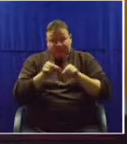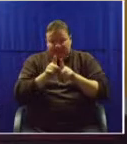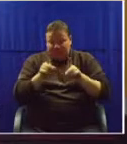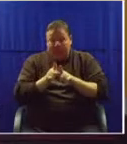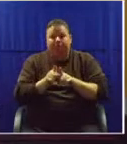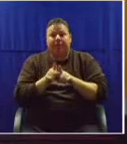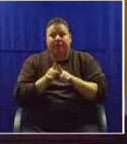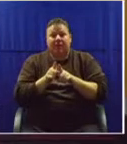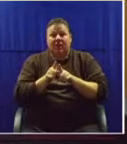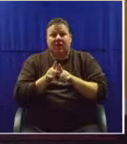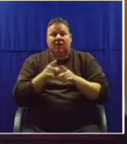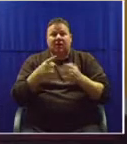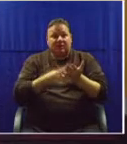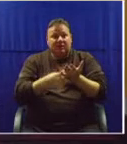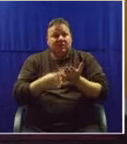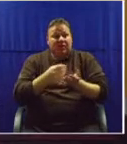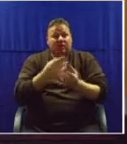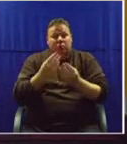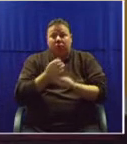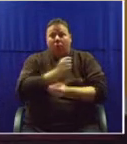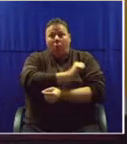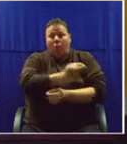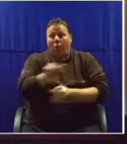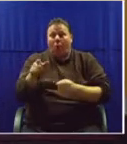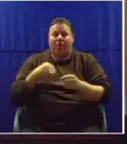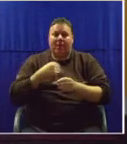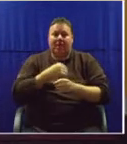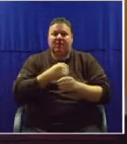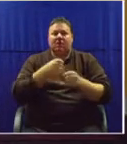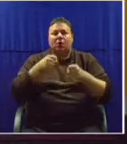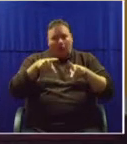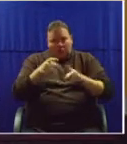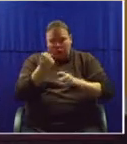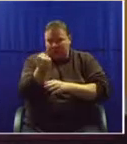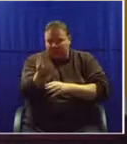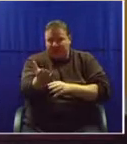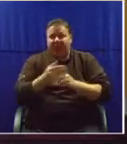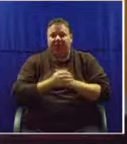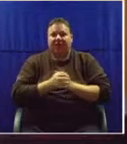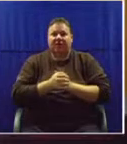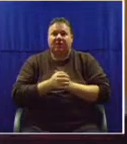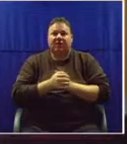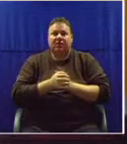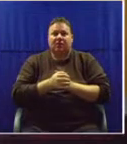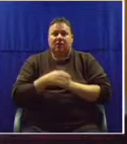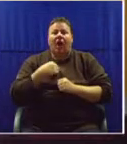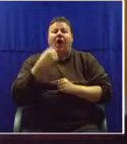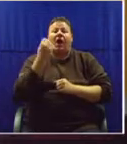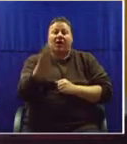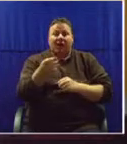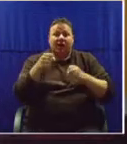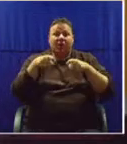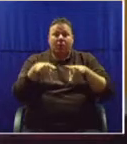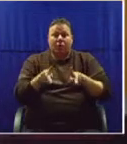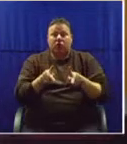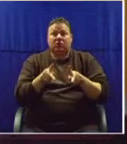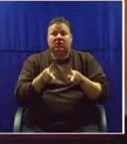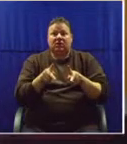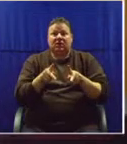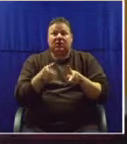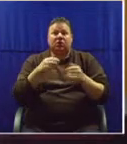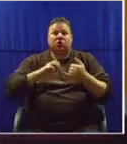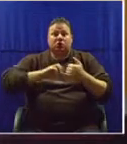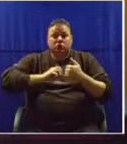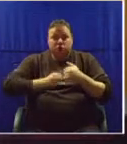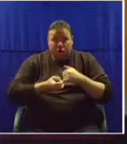I addressed all honorable members. I gave you an opportunity. And even though I gave you an opportunity, when I